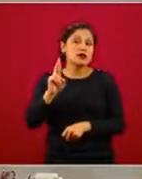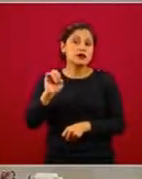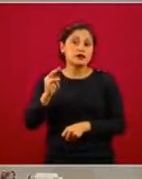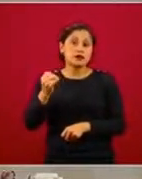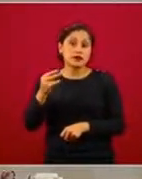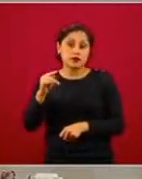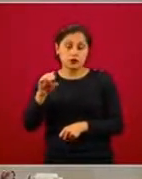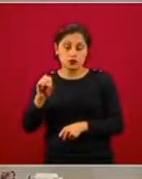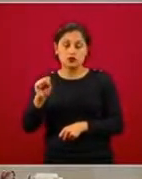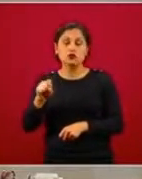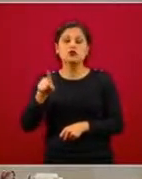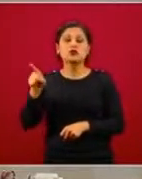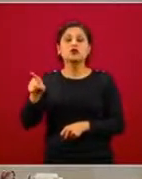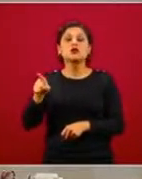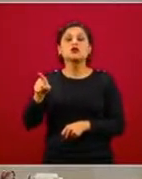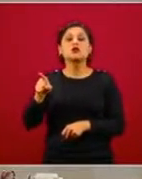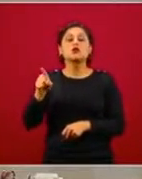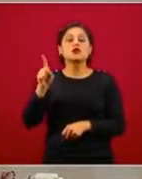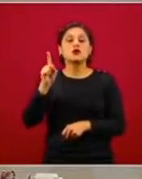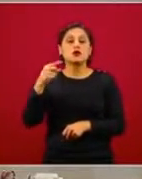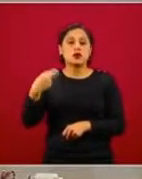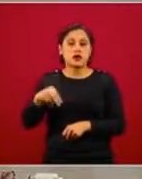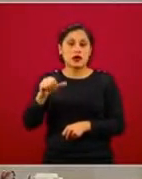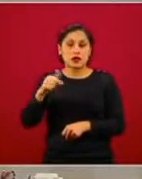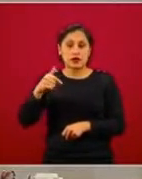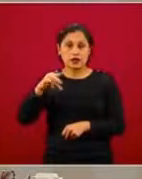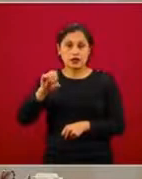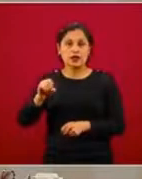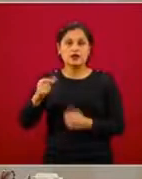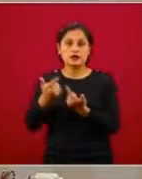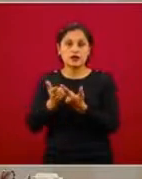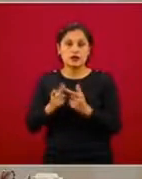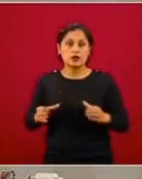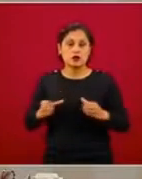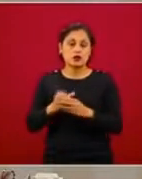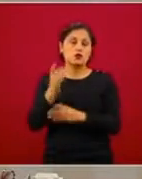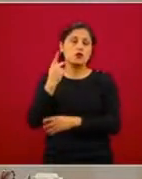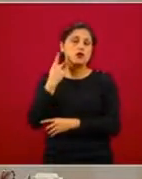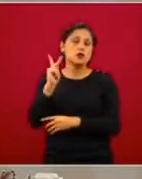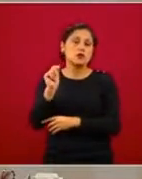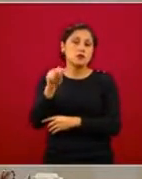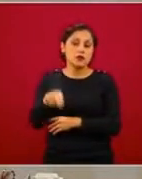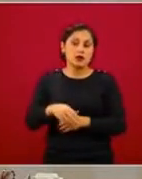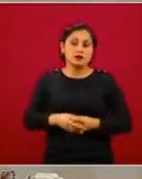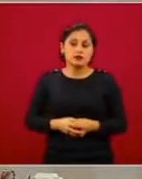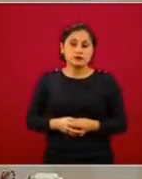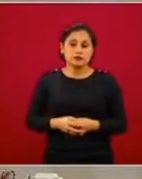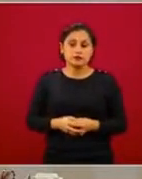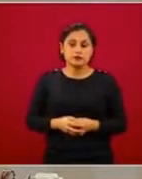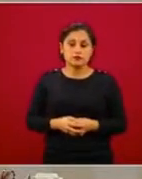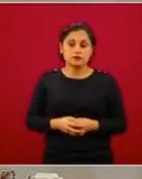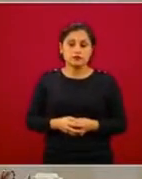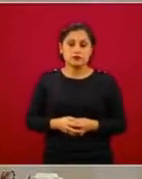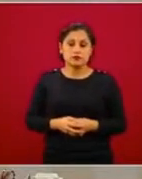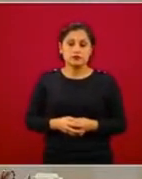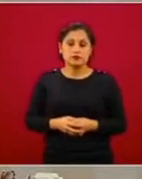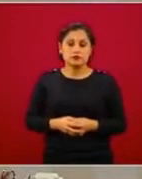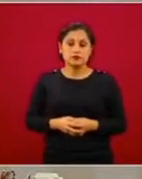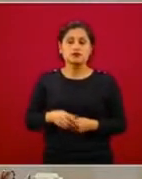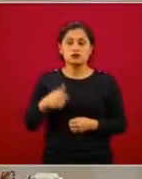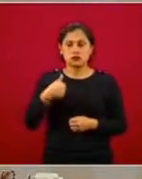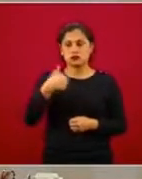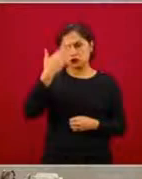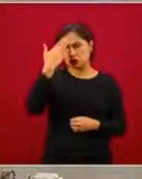Alejandra Noemi Reynoso Sanchez, from the PAN, the Efectivamente National tengo Action